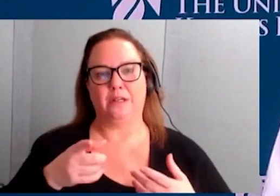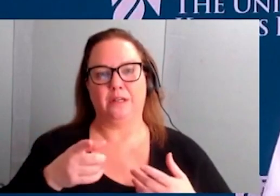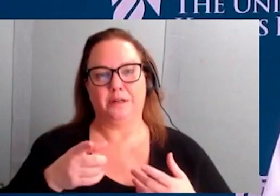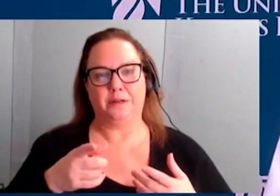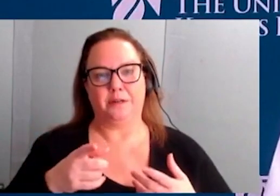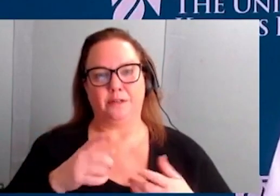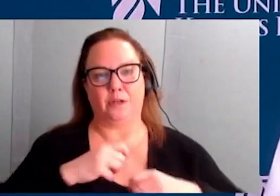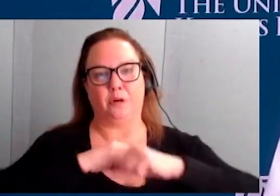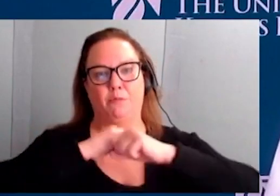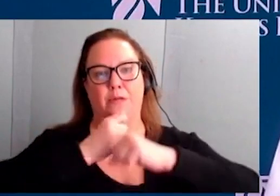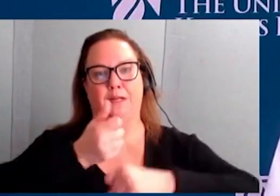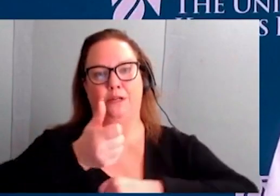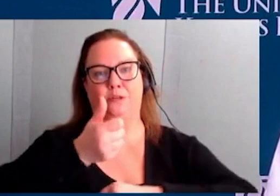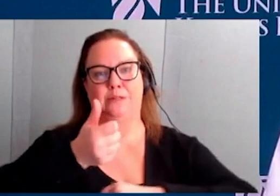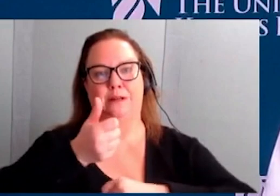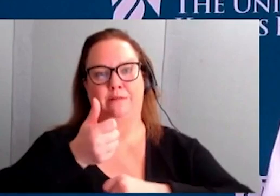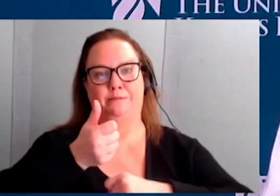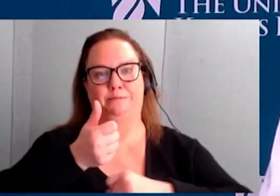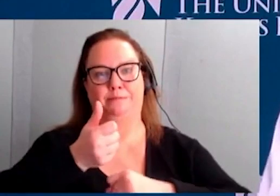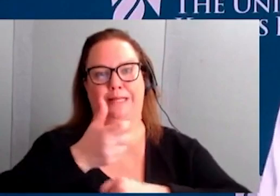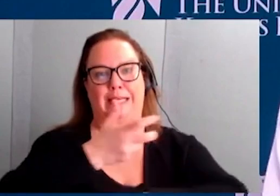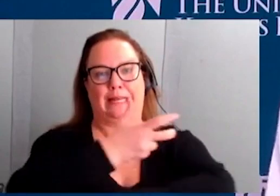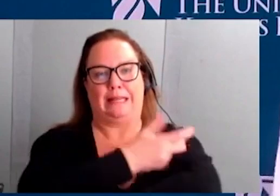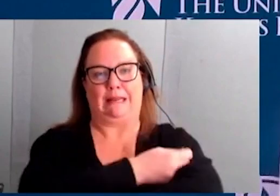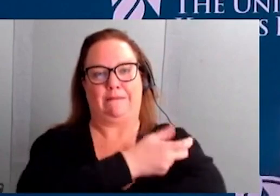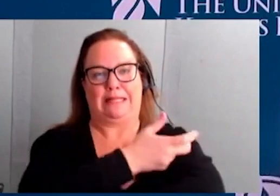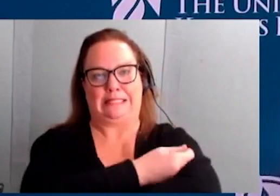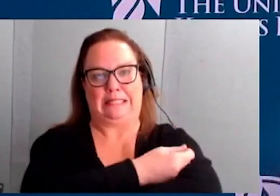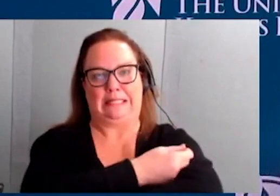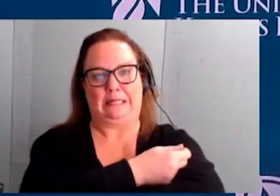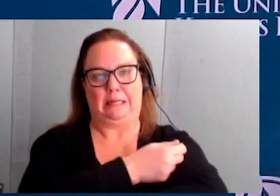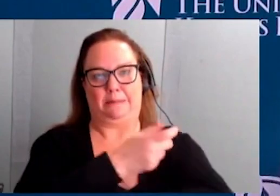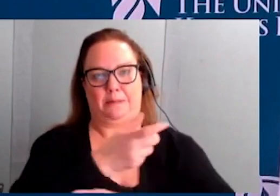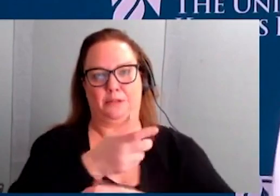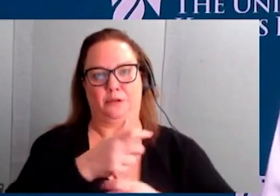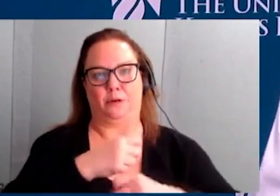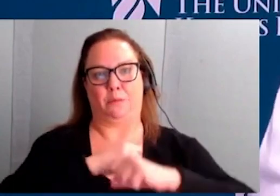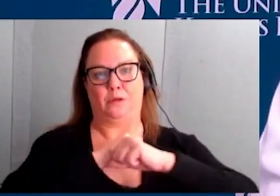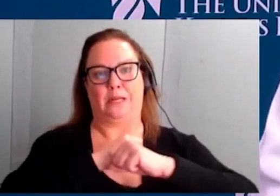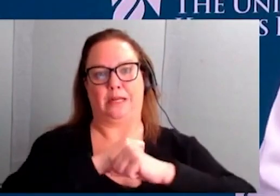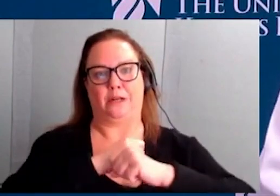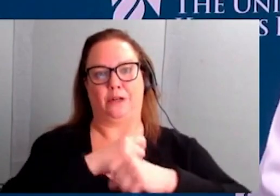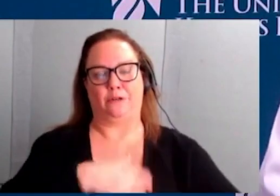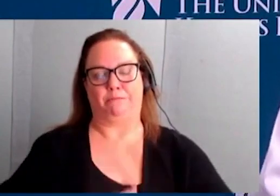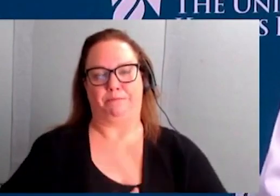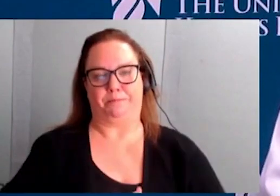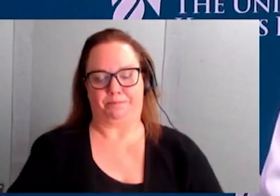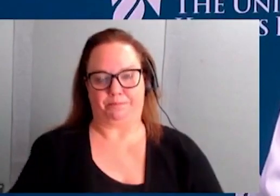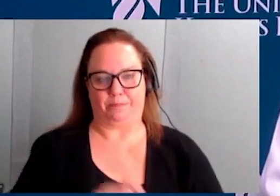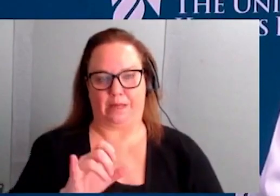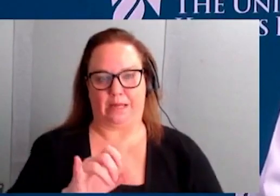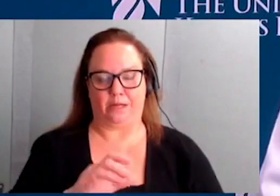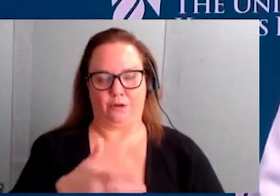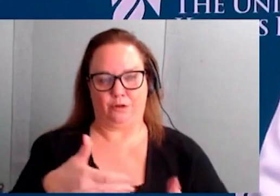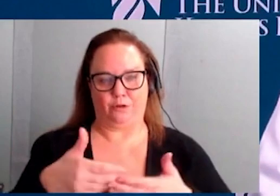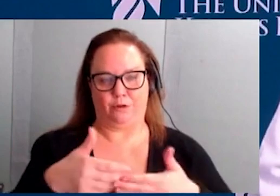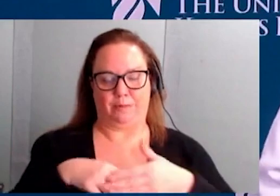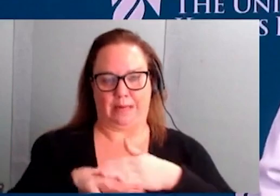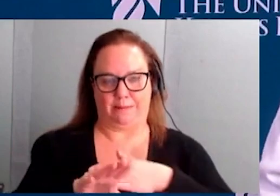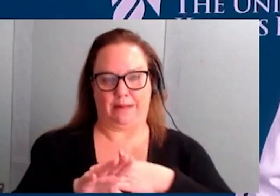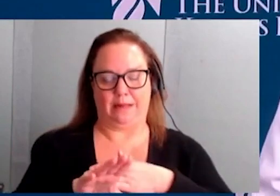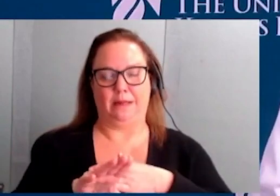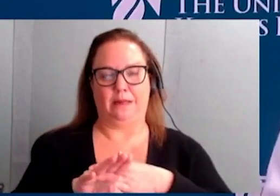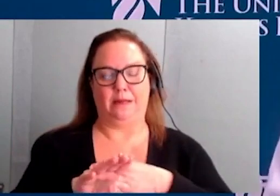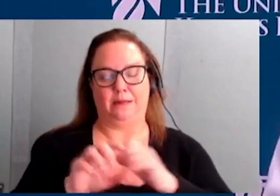protecting yourself by getting the vaccine, but you're also protecting your unborn child, and then you're also protecting your newborn from